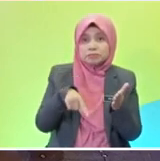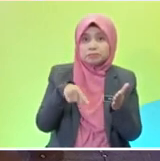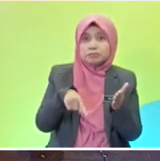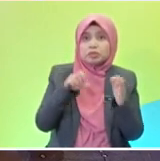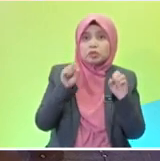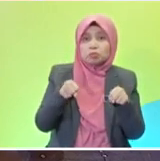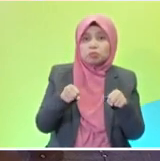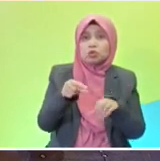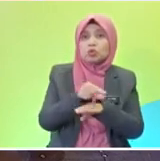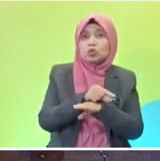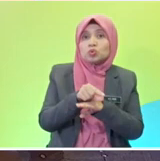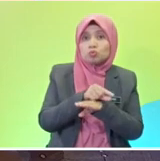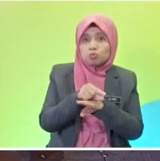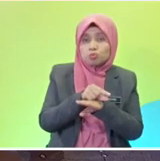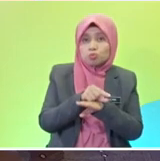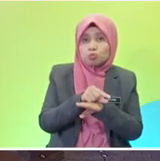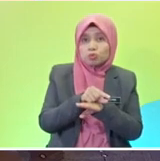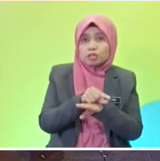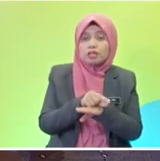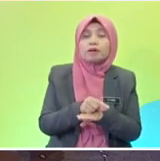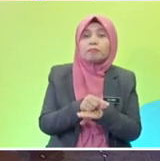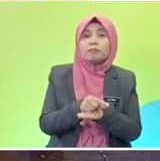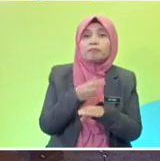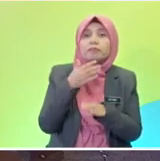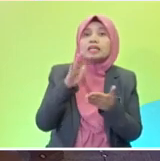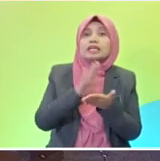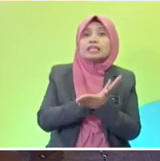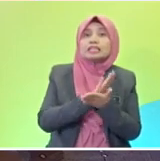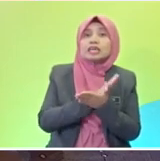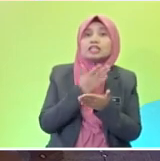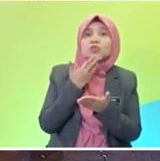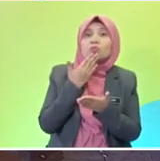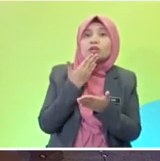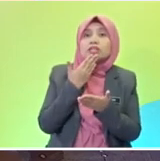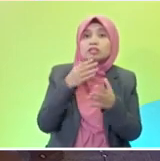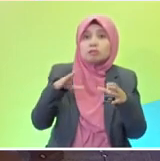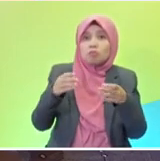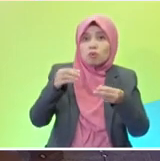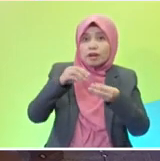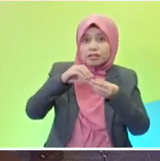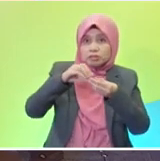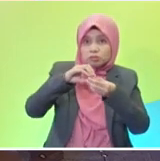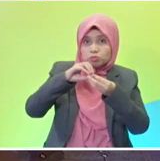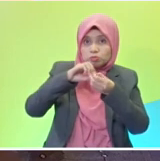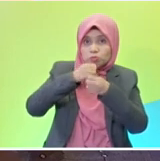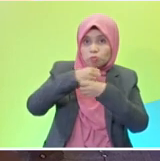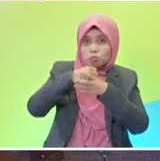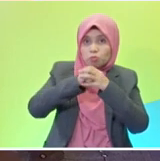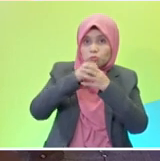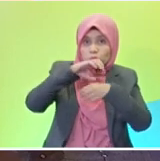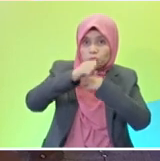use coloured paper mm-hmm. which have been cut into a circle shape. Okay. Or you can also